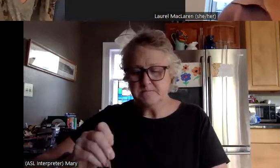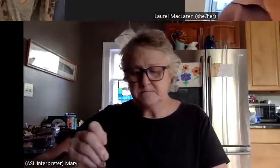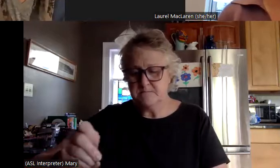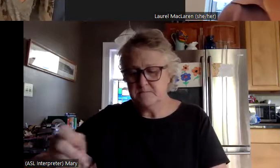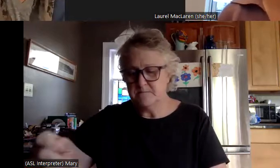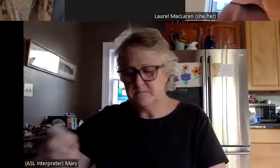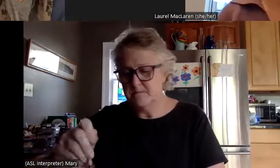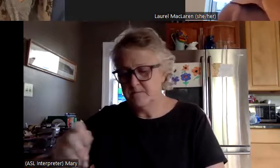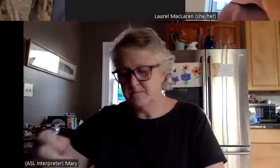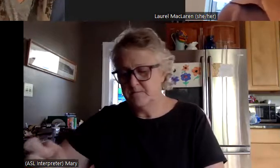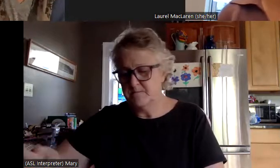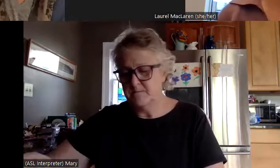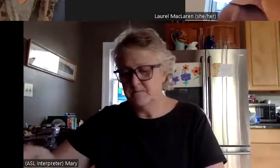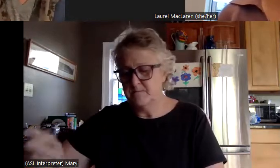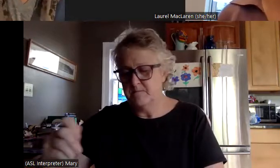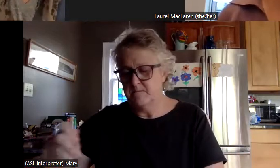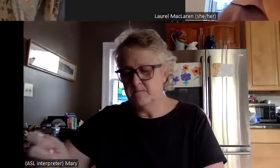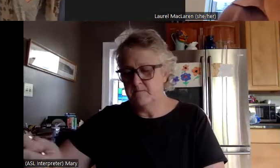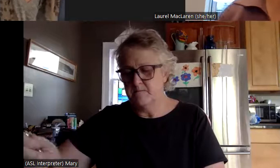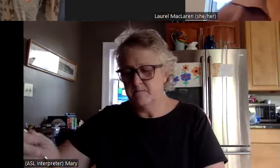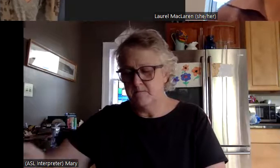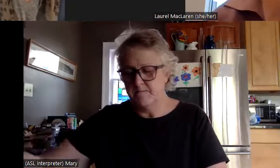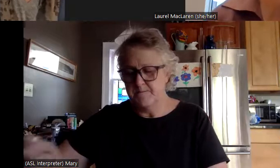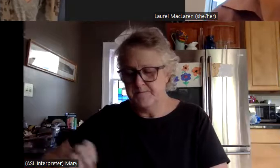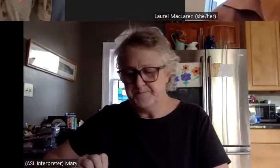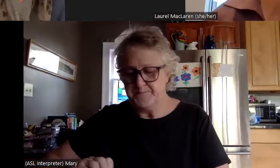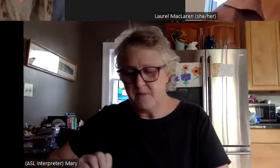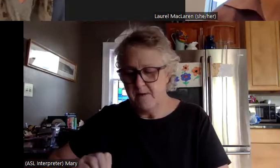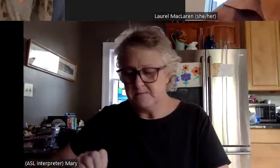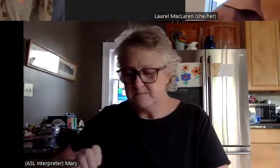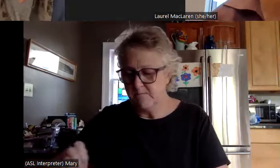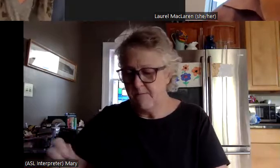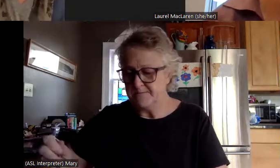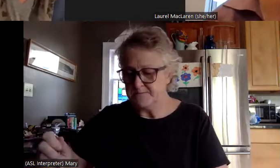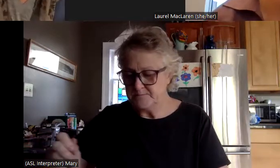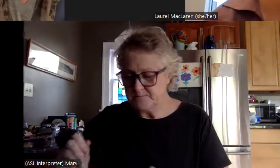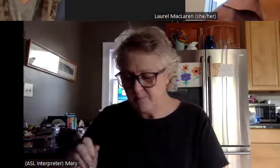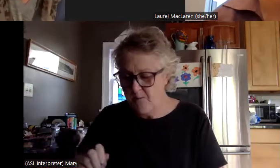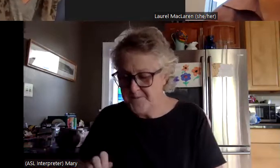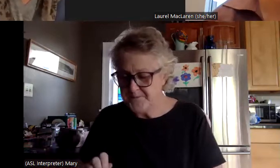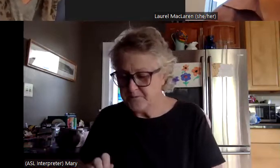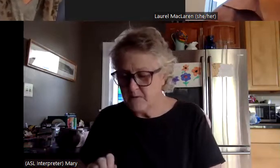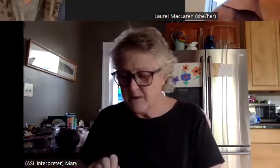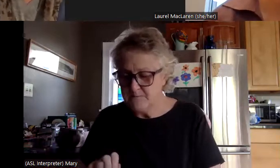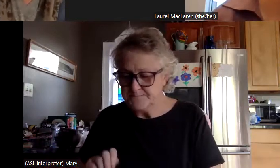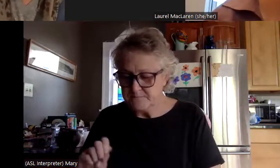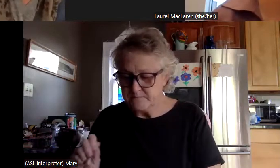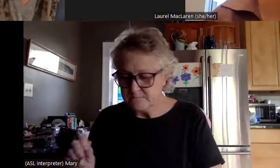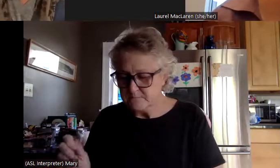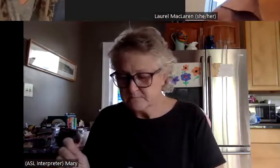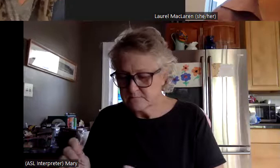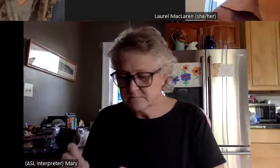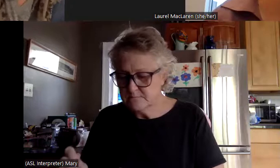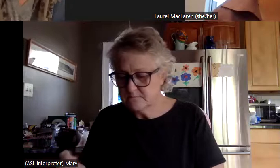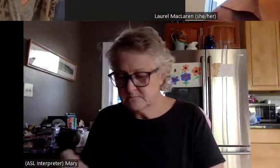nerve endings. And that ought to be fun. I'm gonna have them knock me out for that. But yeah, I just want to get ahead of all